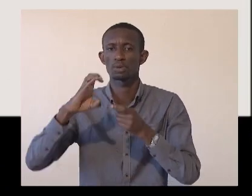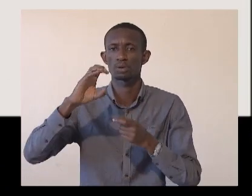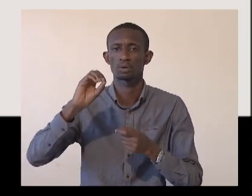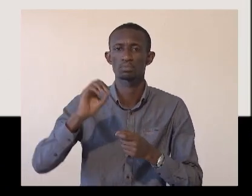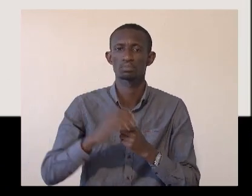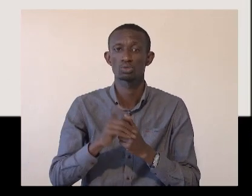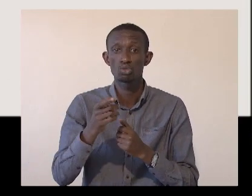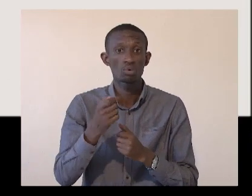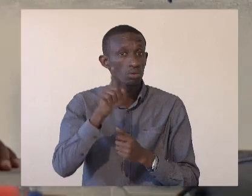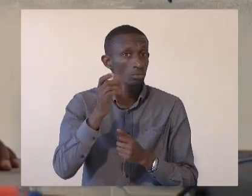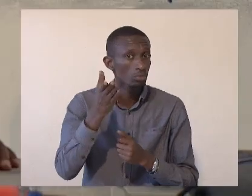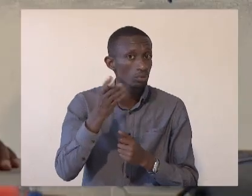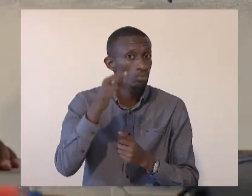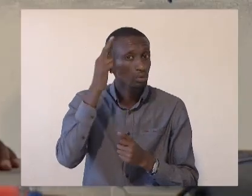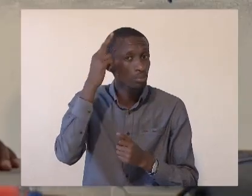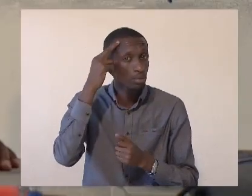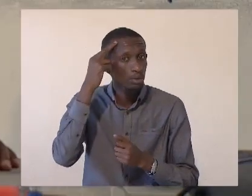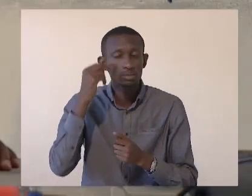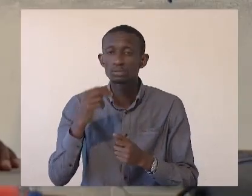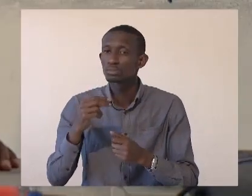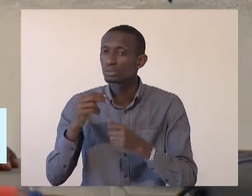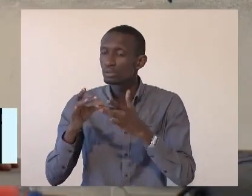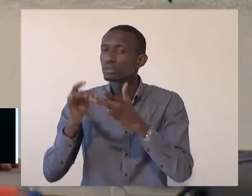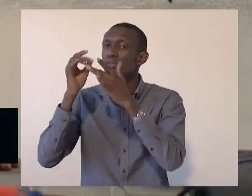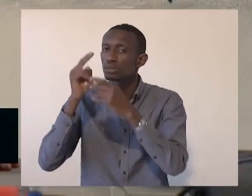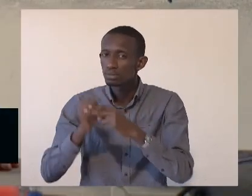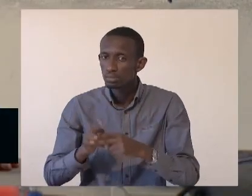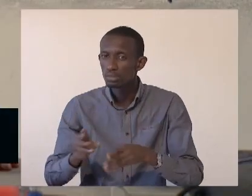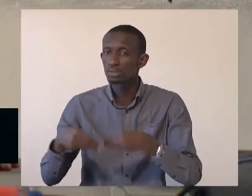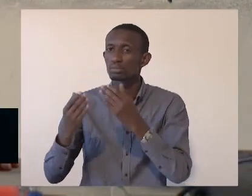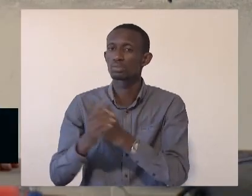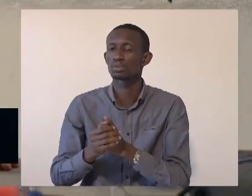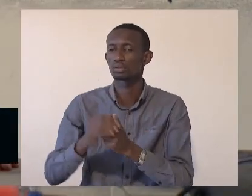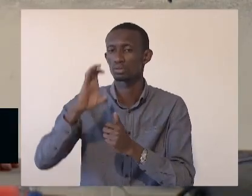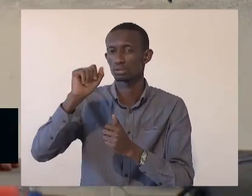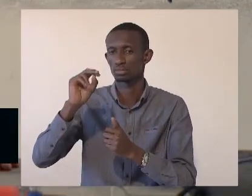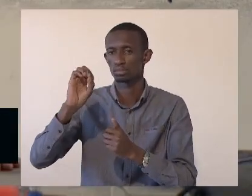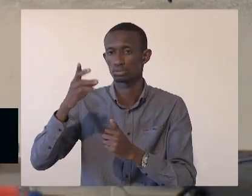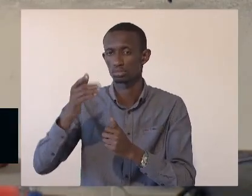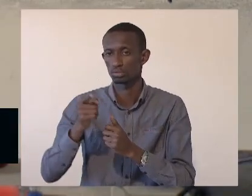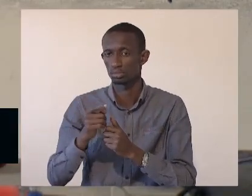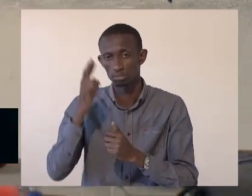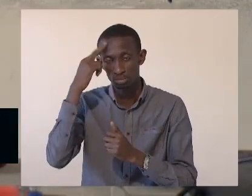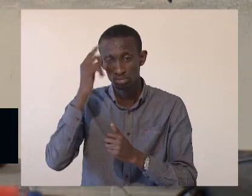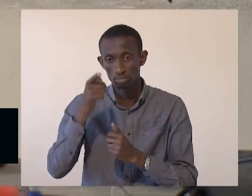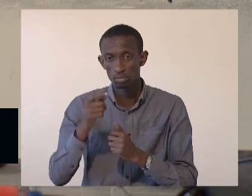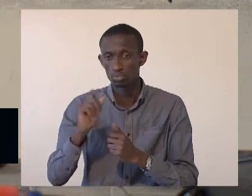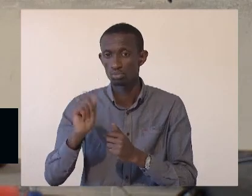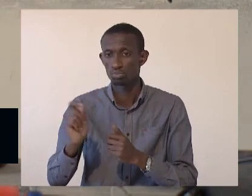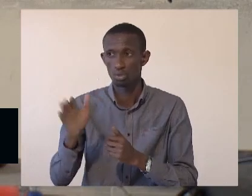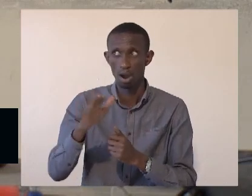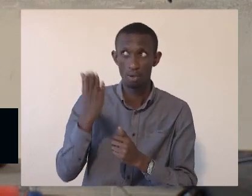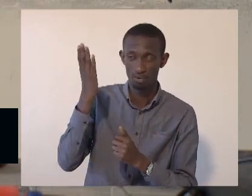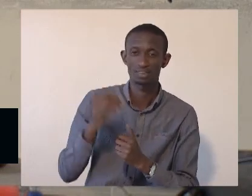One question, do you remember the special name we give to a solution of calcium hydroxide? It's written somewhere